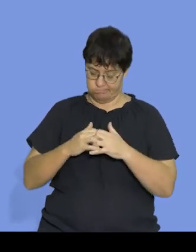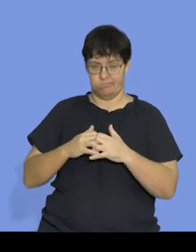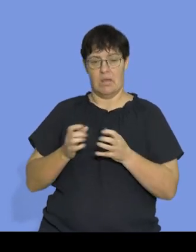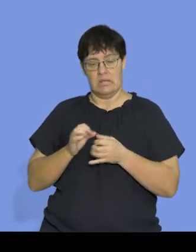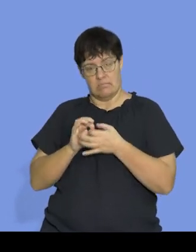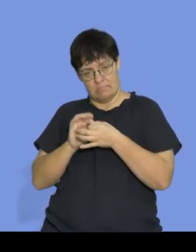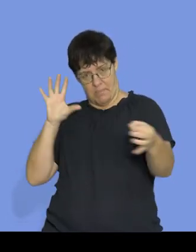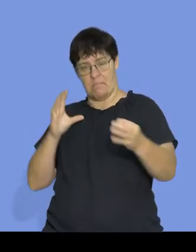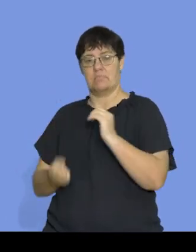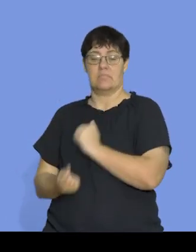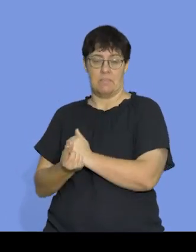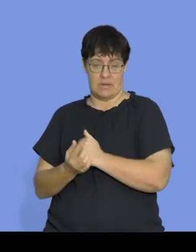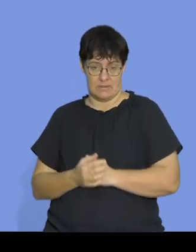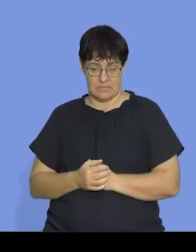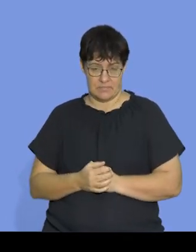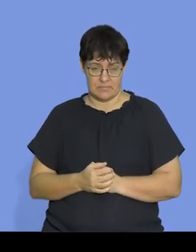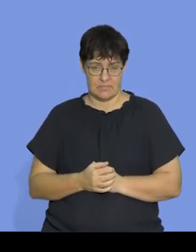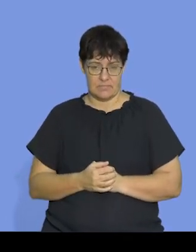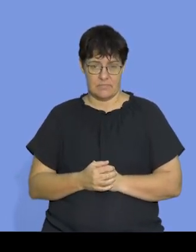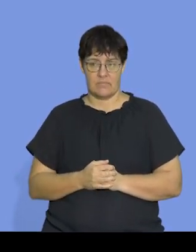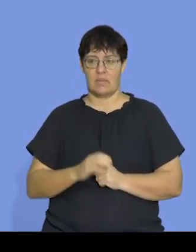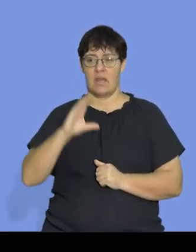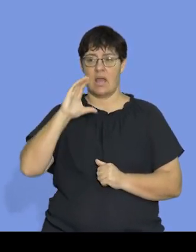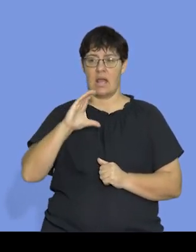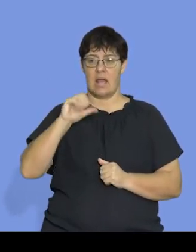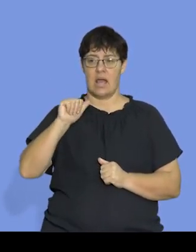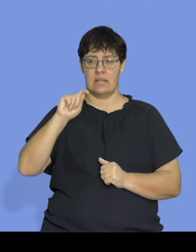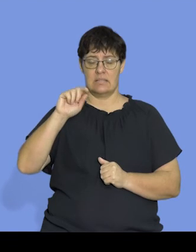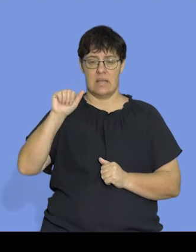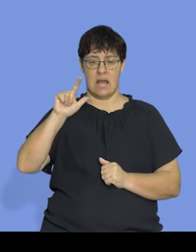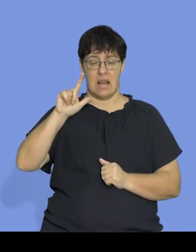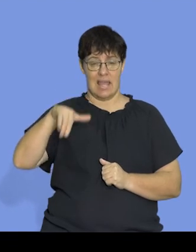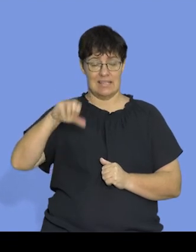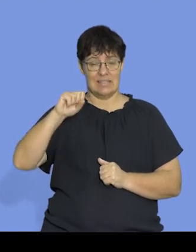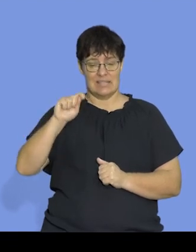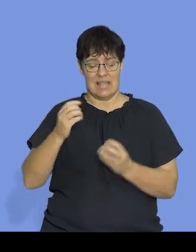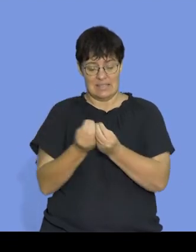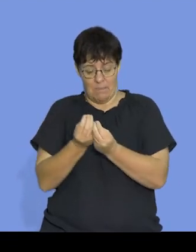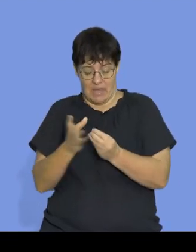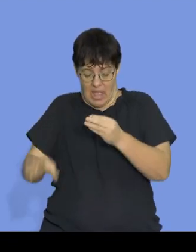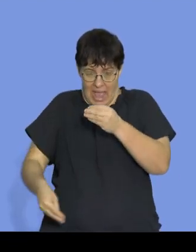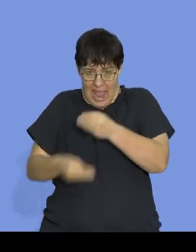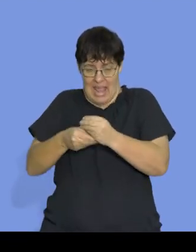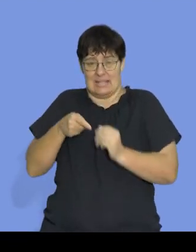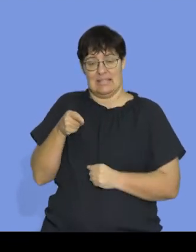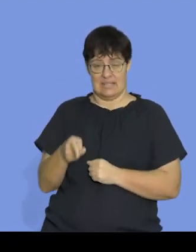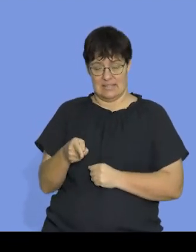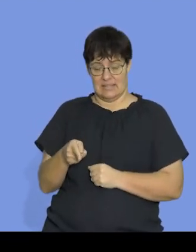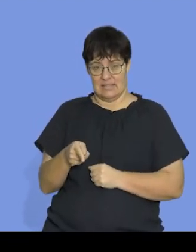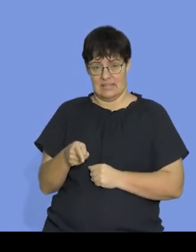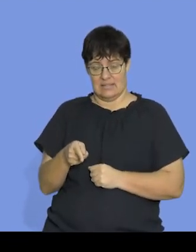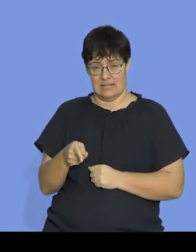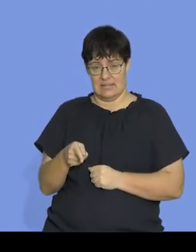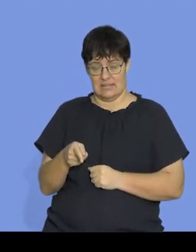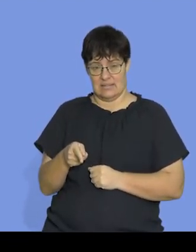got a catalyst. A catalyst is actually a substance, okay, that we add onto a